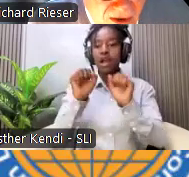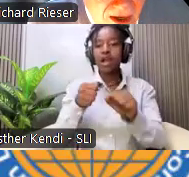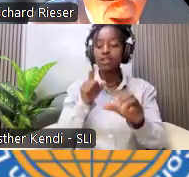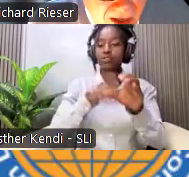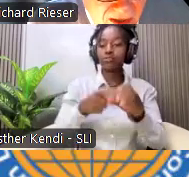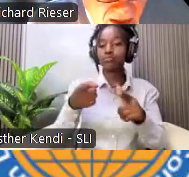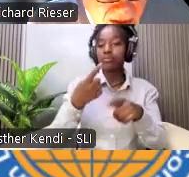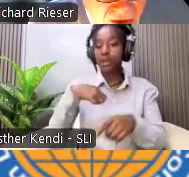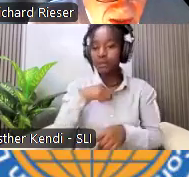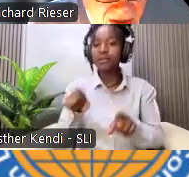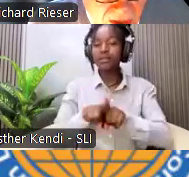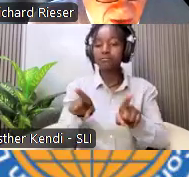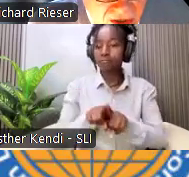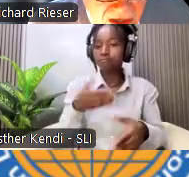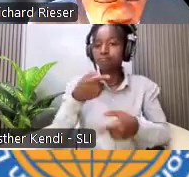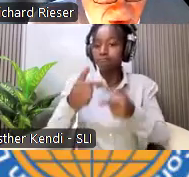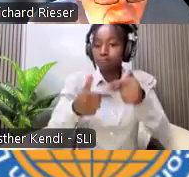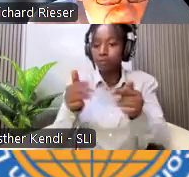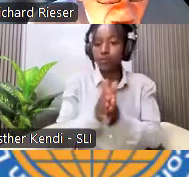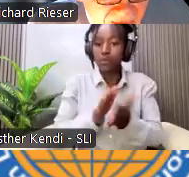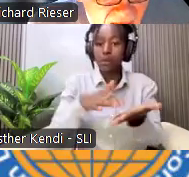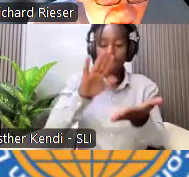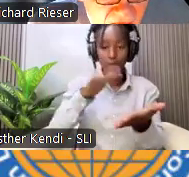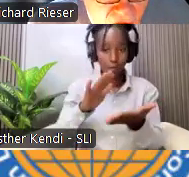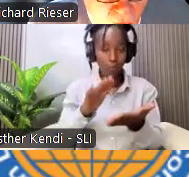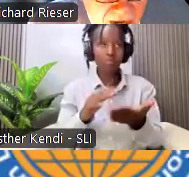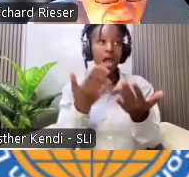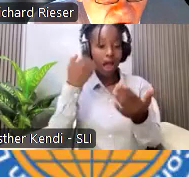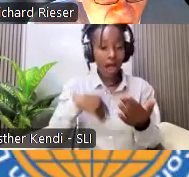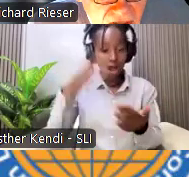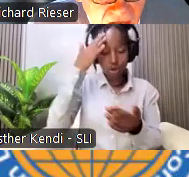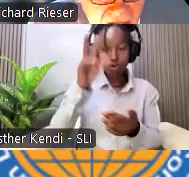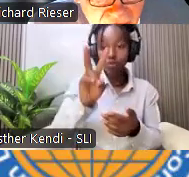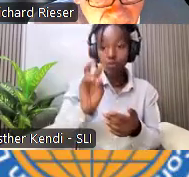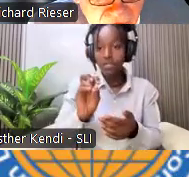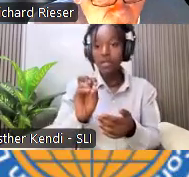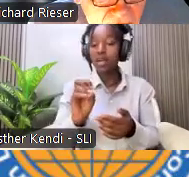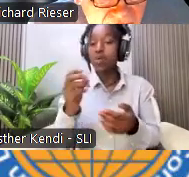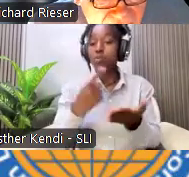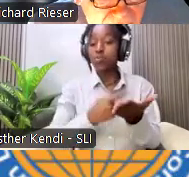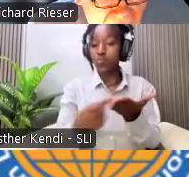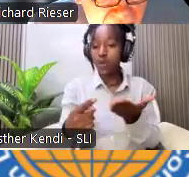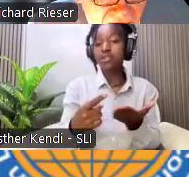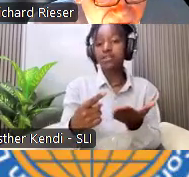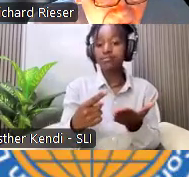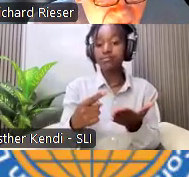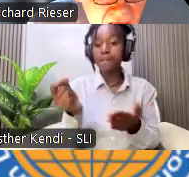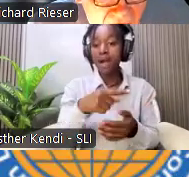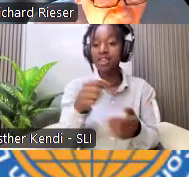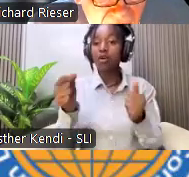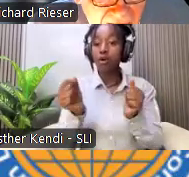in Samoa in the week of the 20th of October. We've got the Youth Forum, which this is part